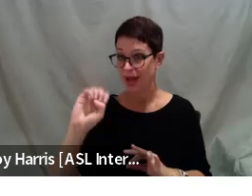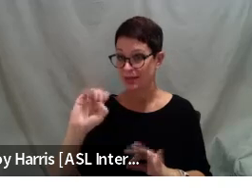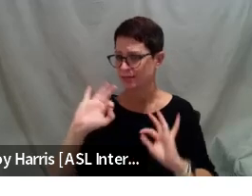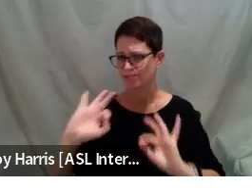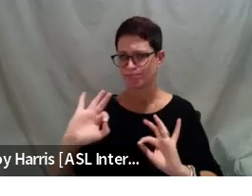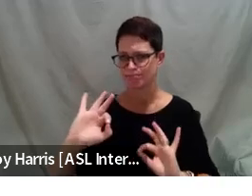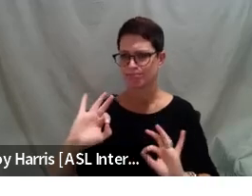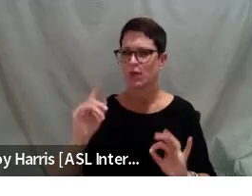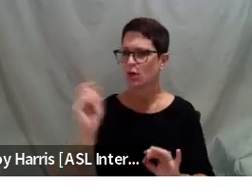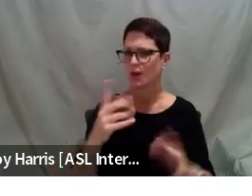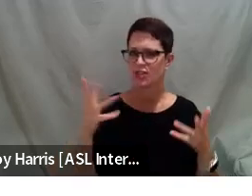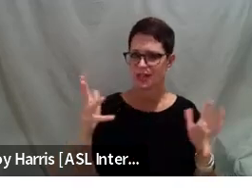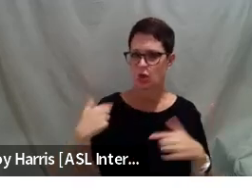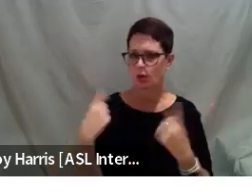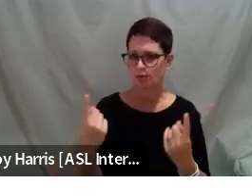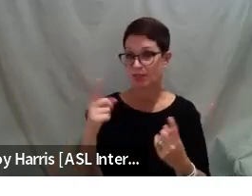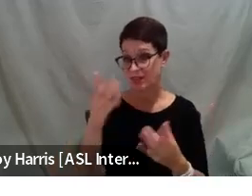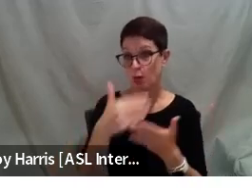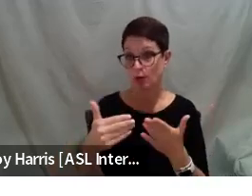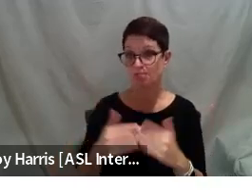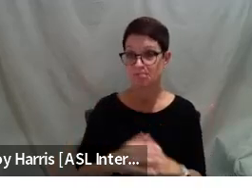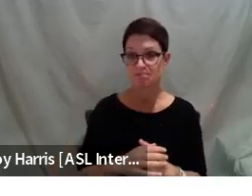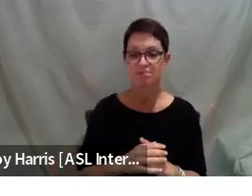Thank you. That's the only question for this section.